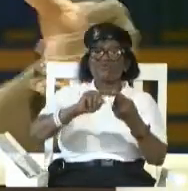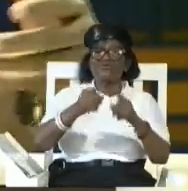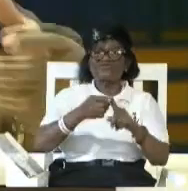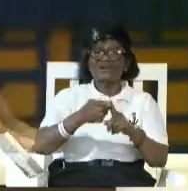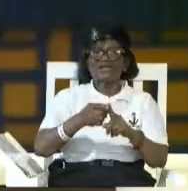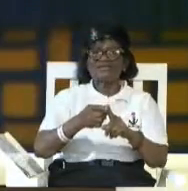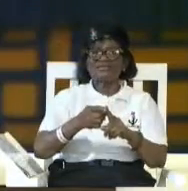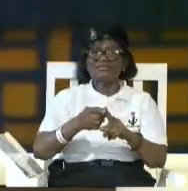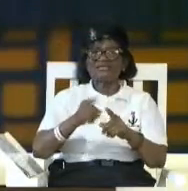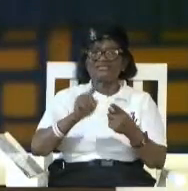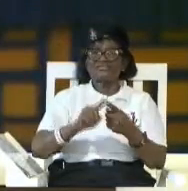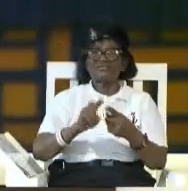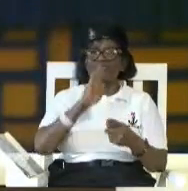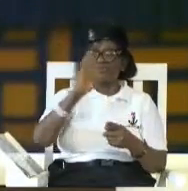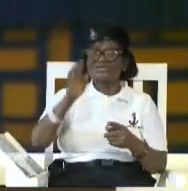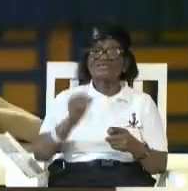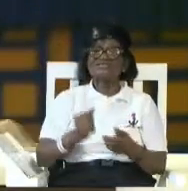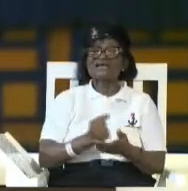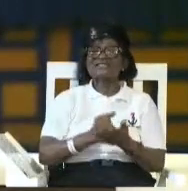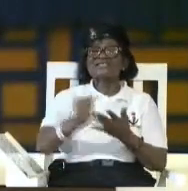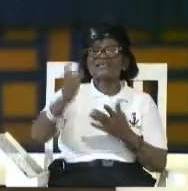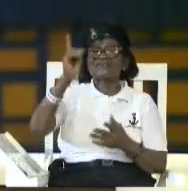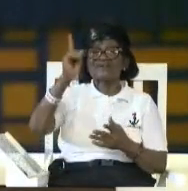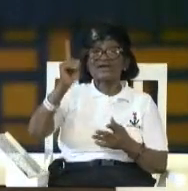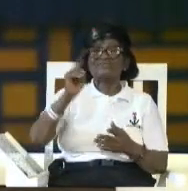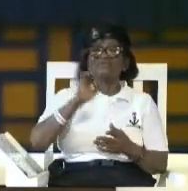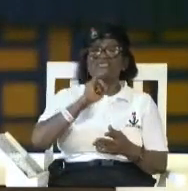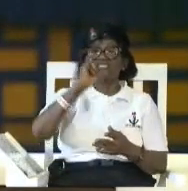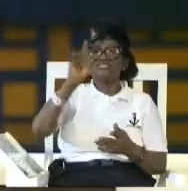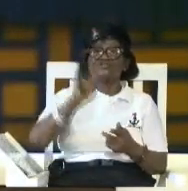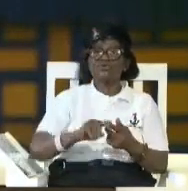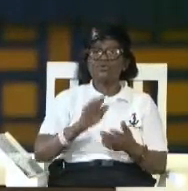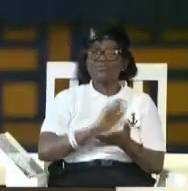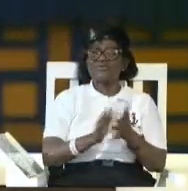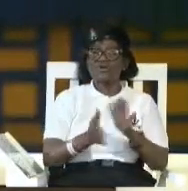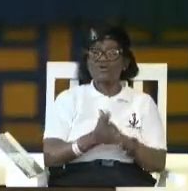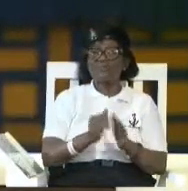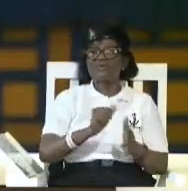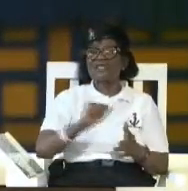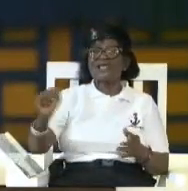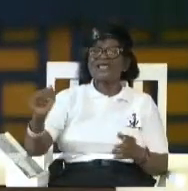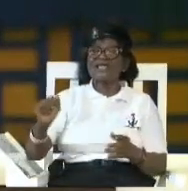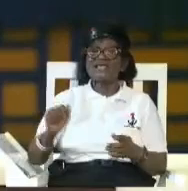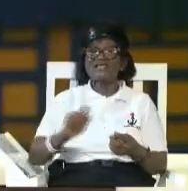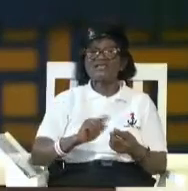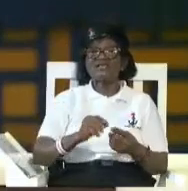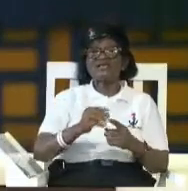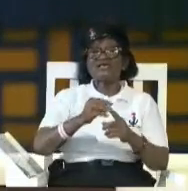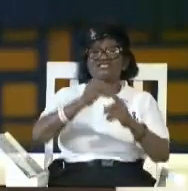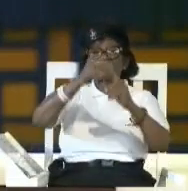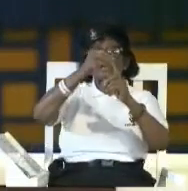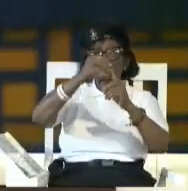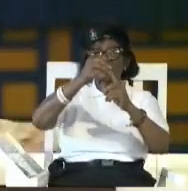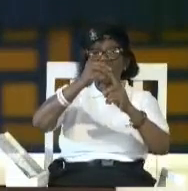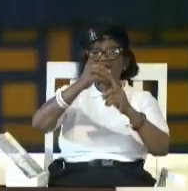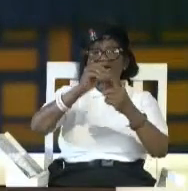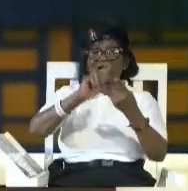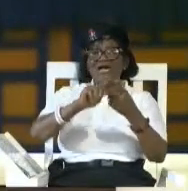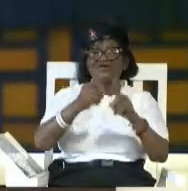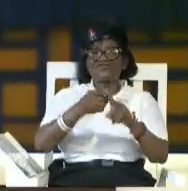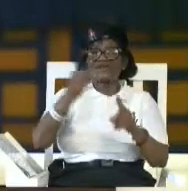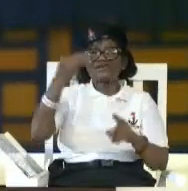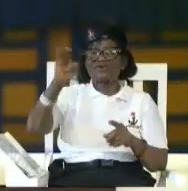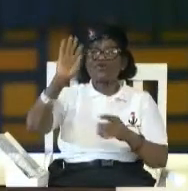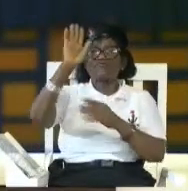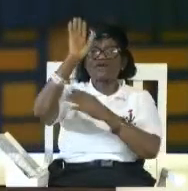To be sanctified is to become a favorite of God.